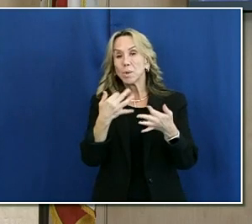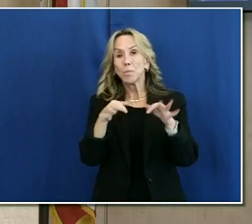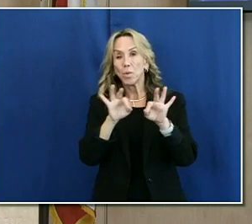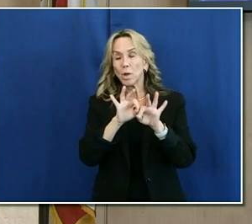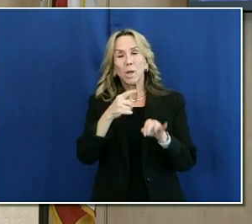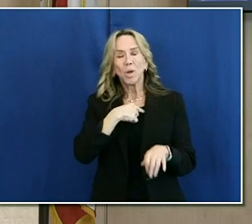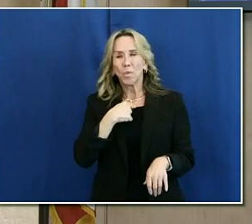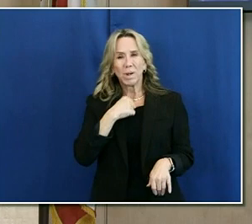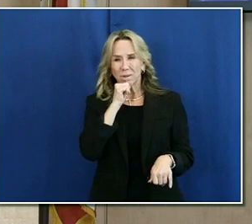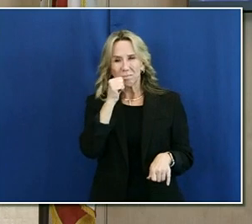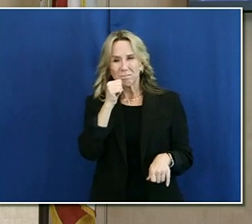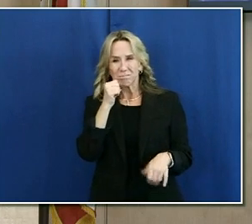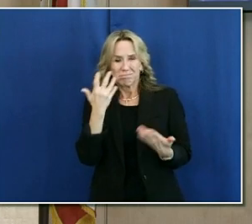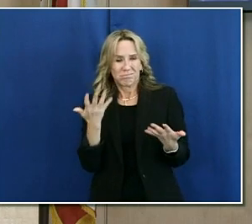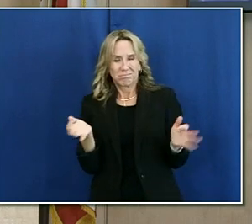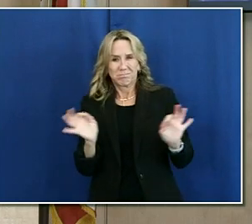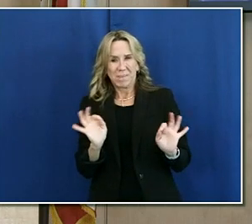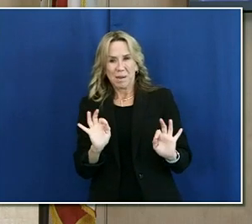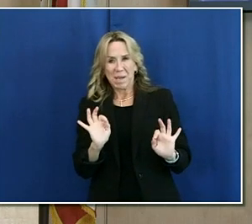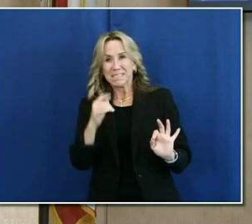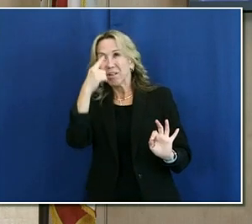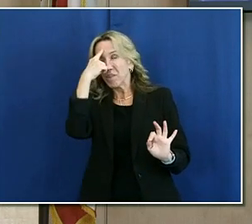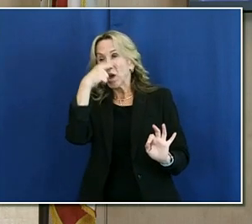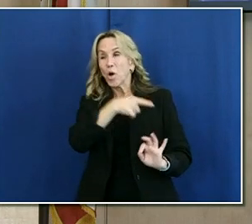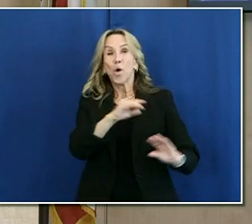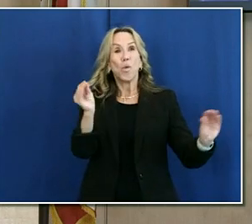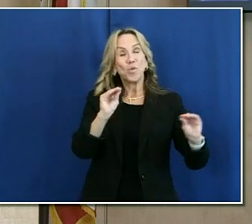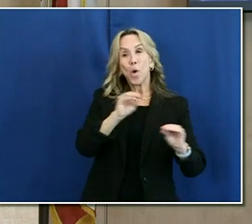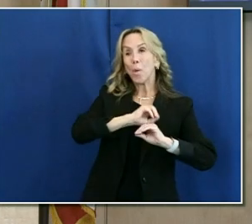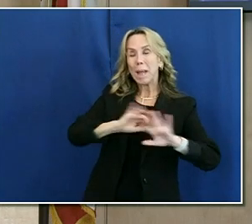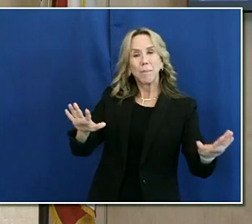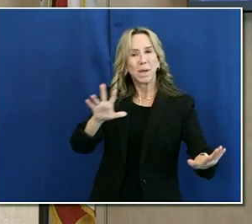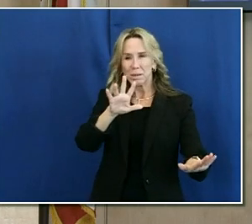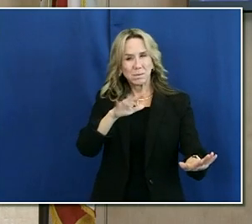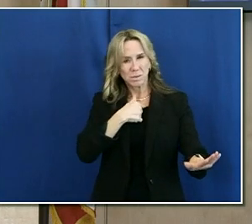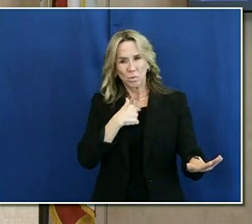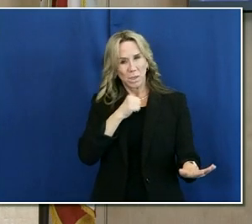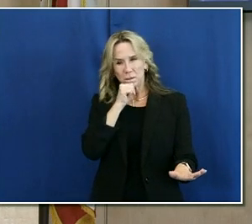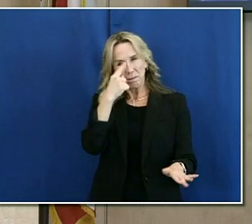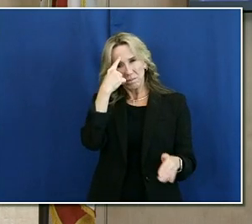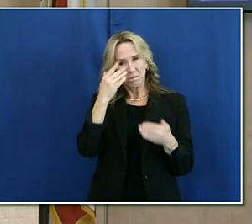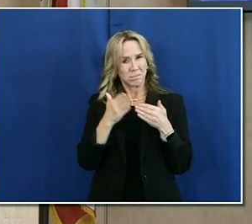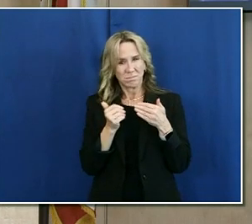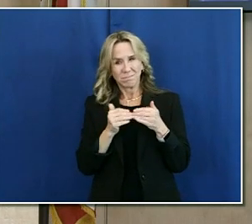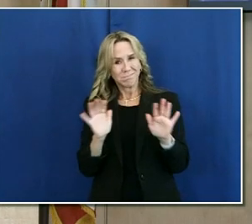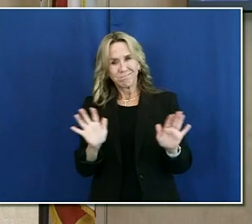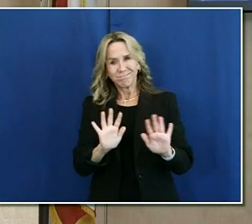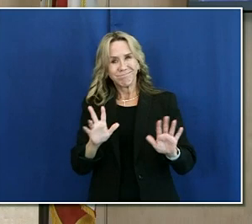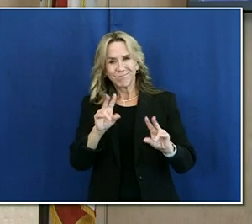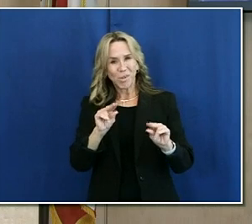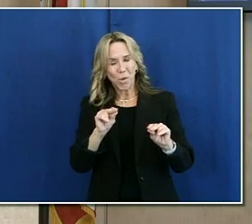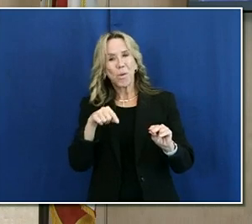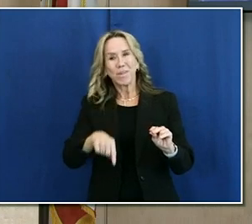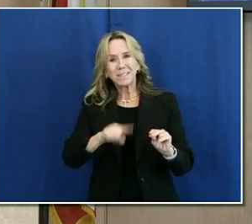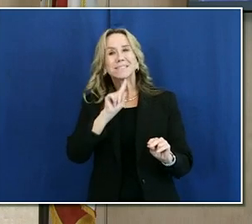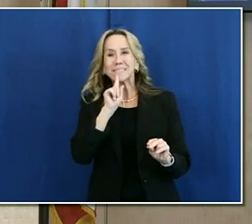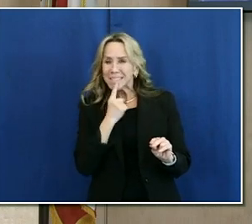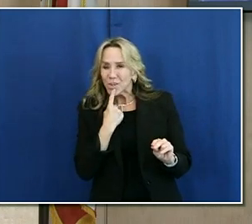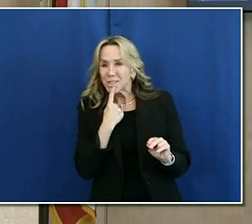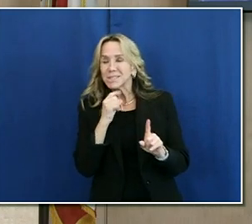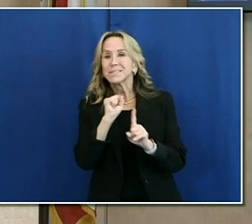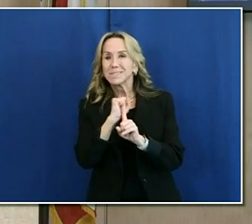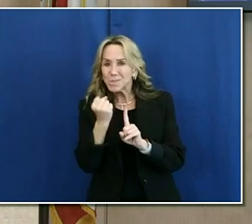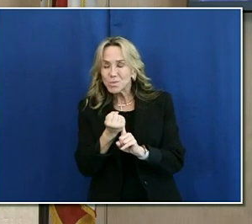not minimizing the potential impact of this. I want to be very clear about this. We expect the numbers to go up. This is a serious